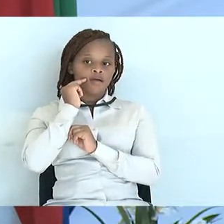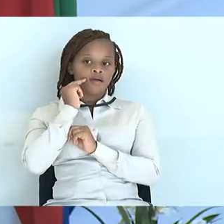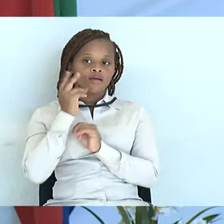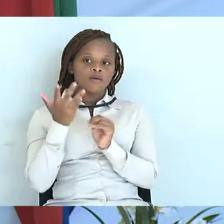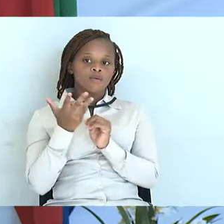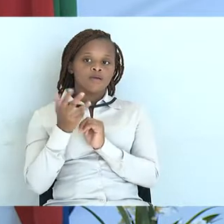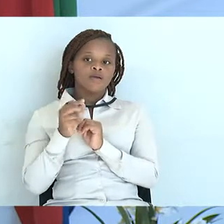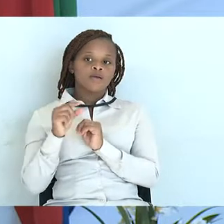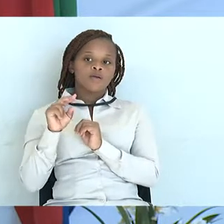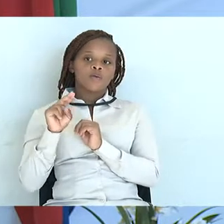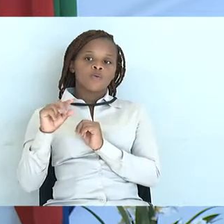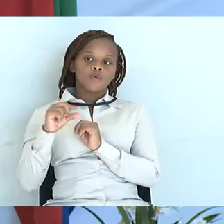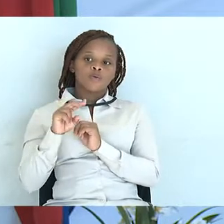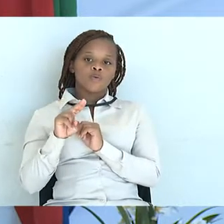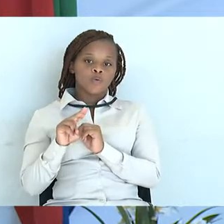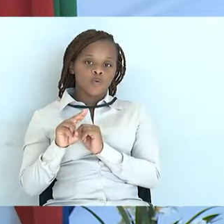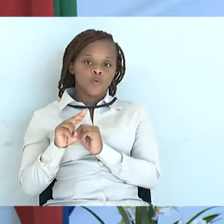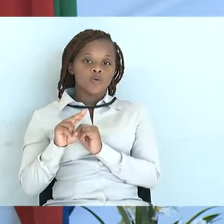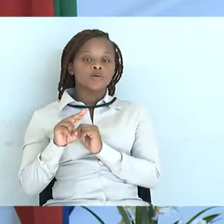And the President made